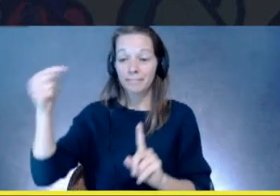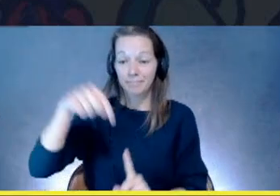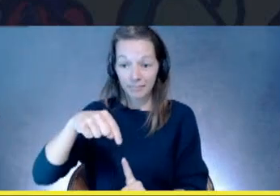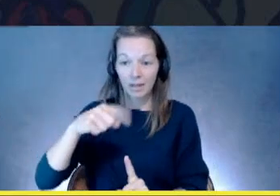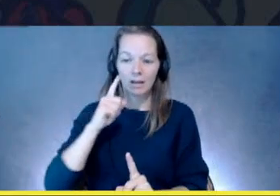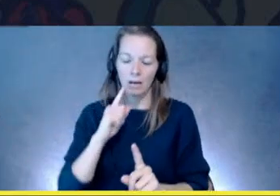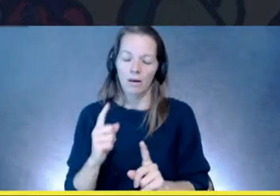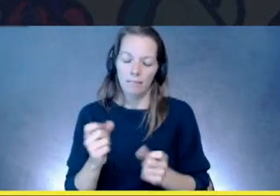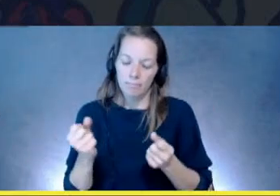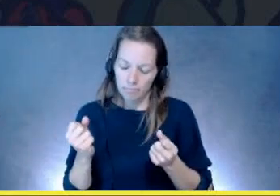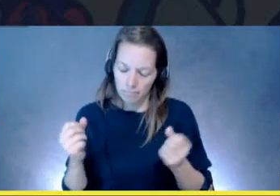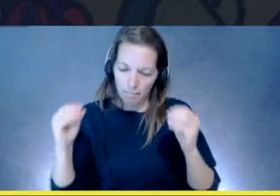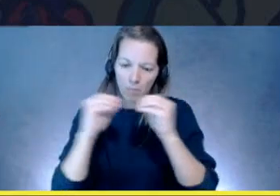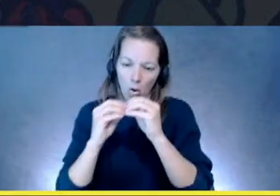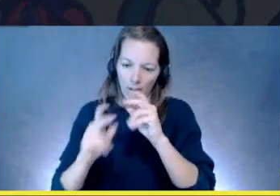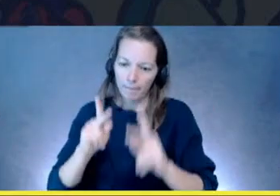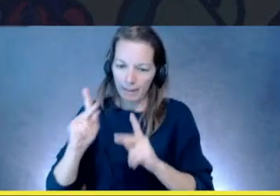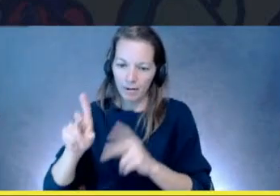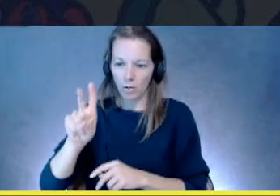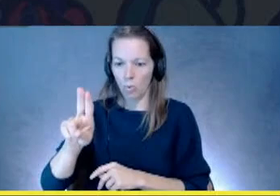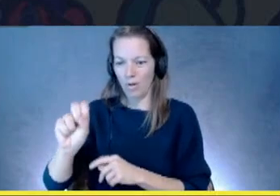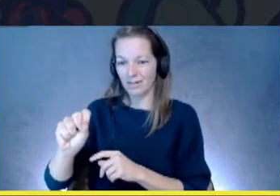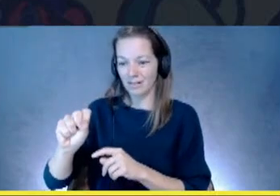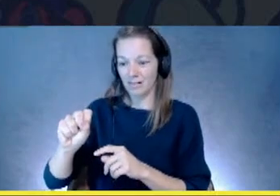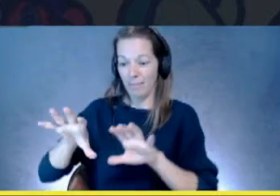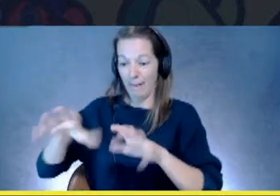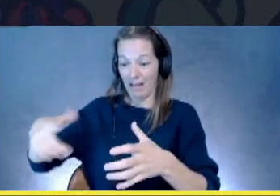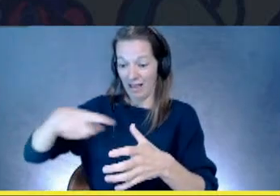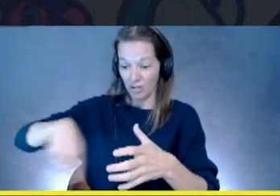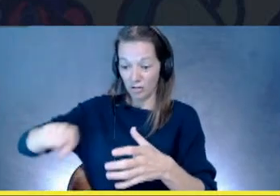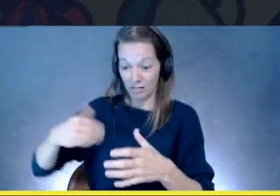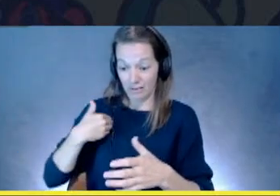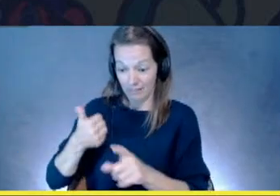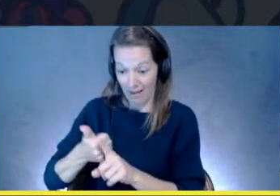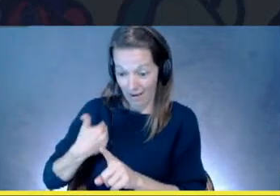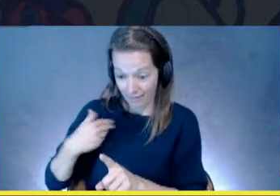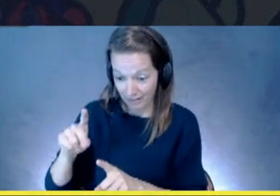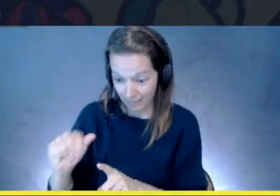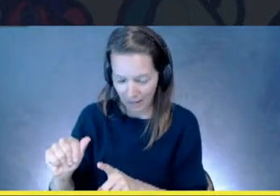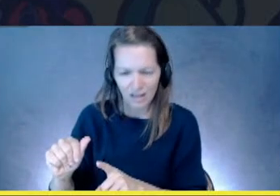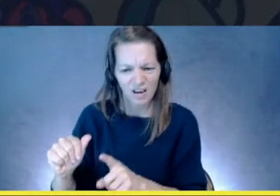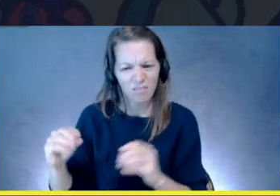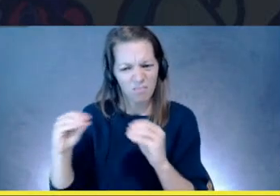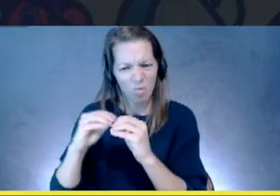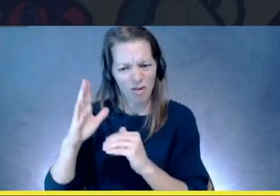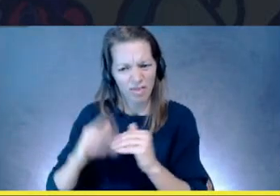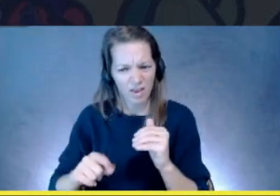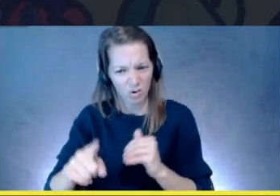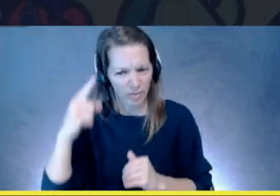people with disabilities in the US population than you might think. Next slide, please.